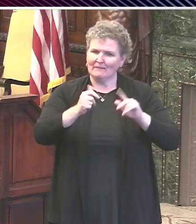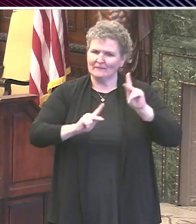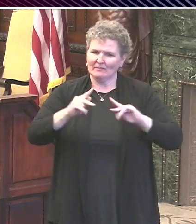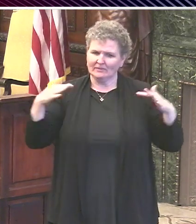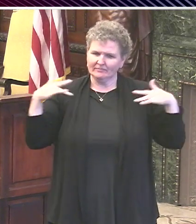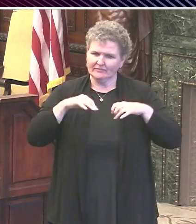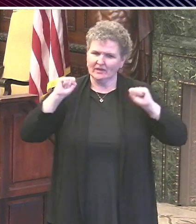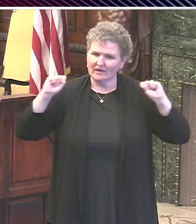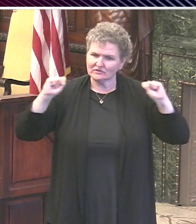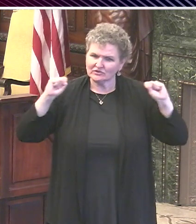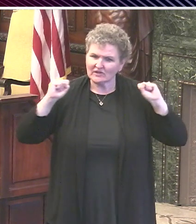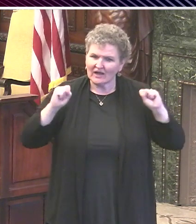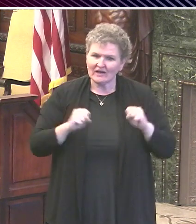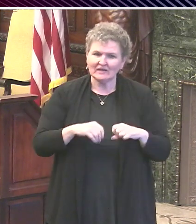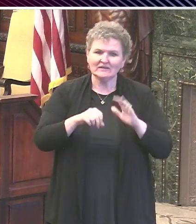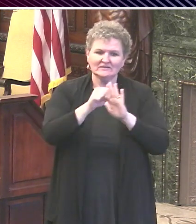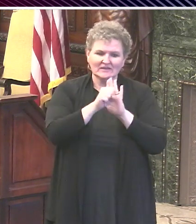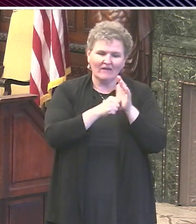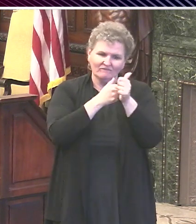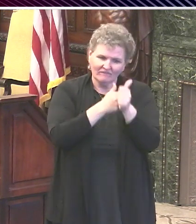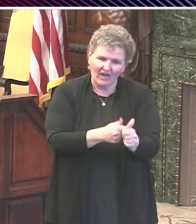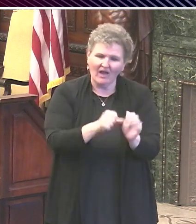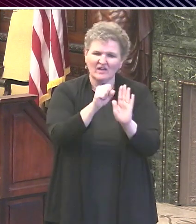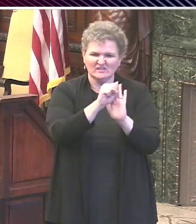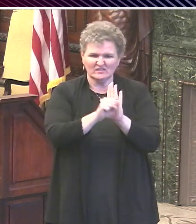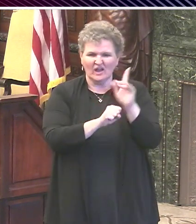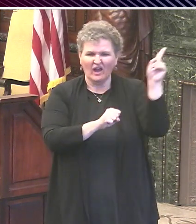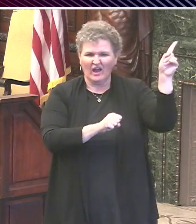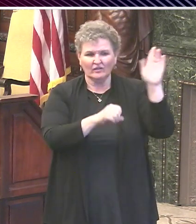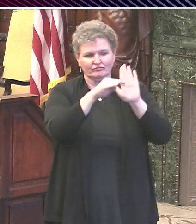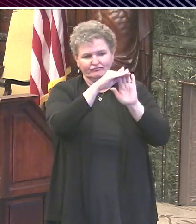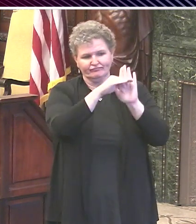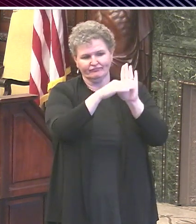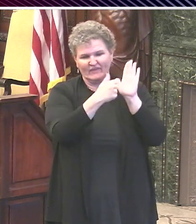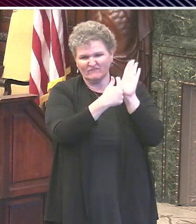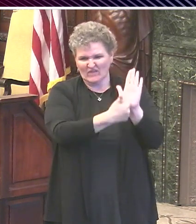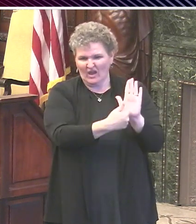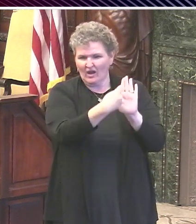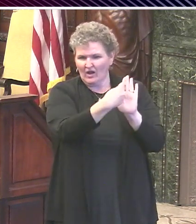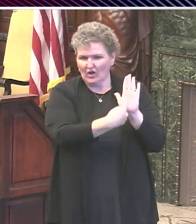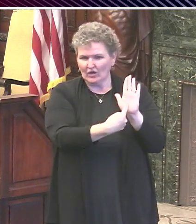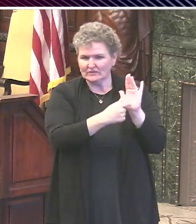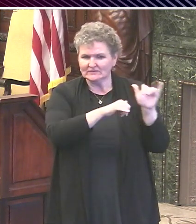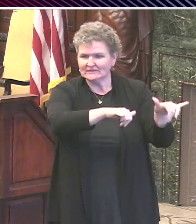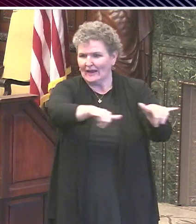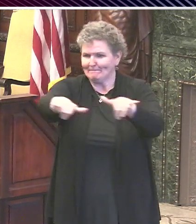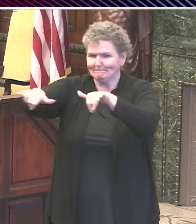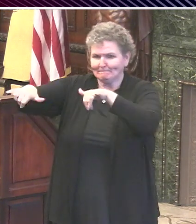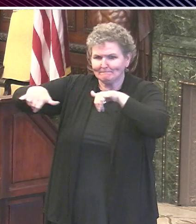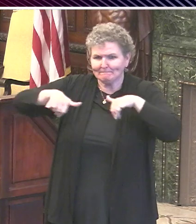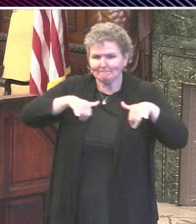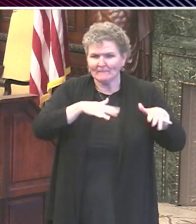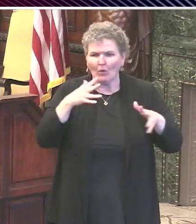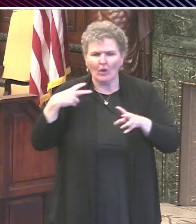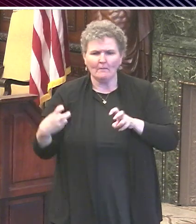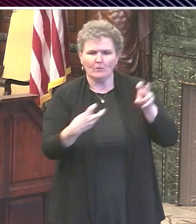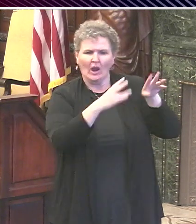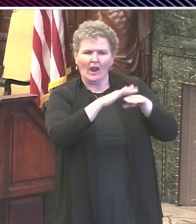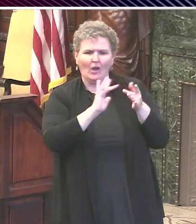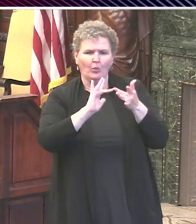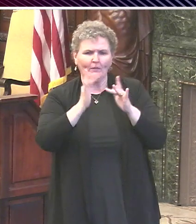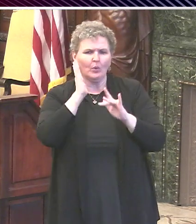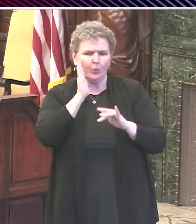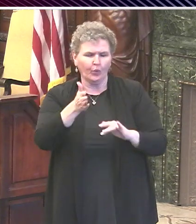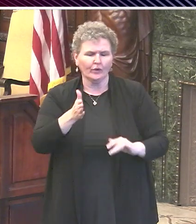requirement. And there are other guidance, other standards will be on guidance that we're going to be posting on our website. And